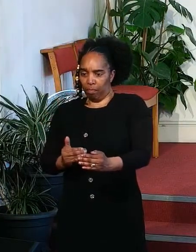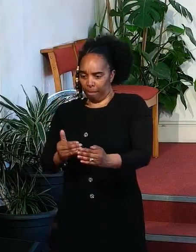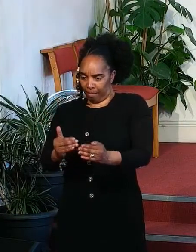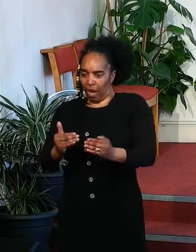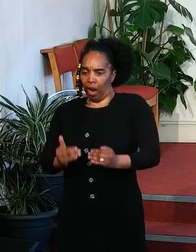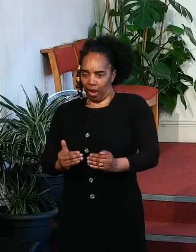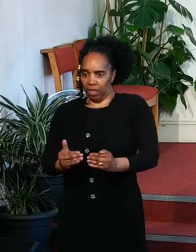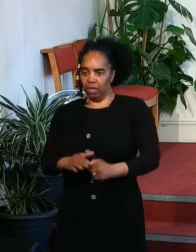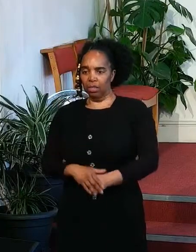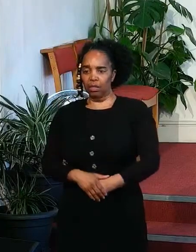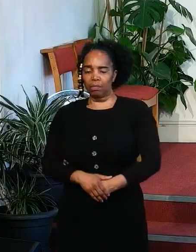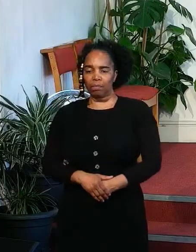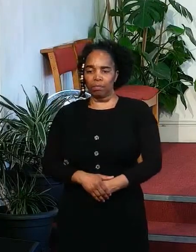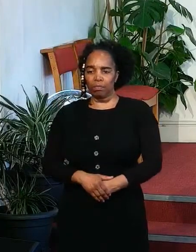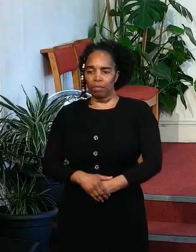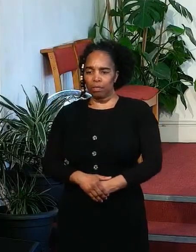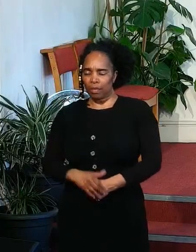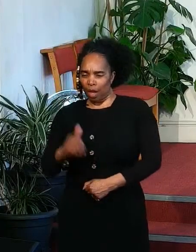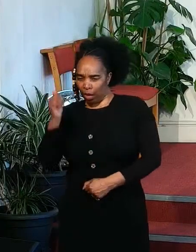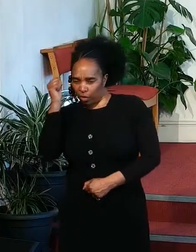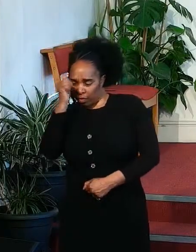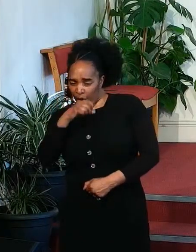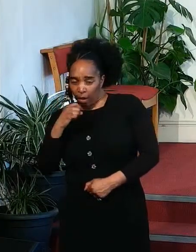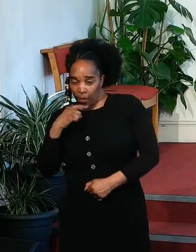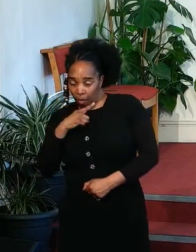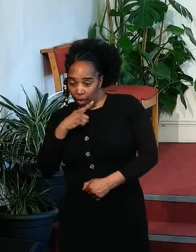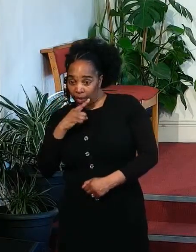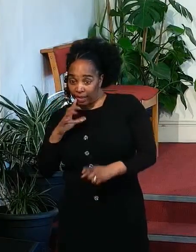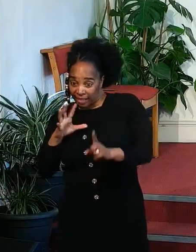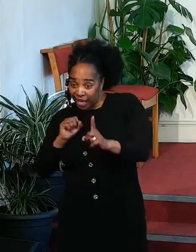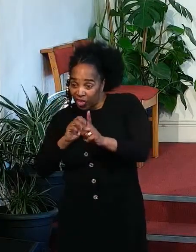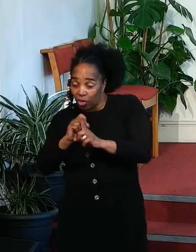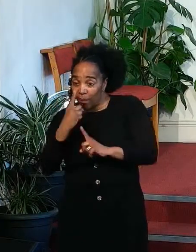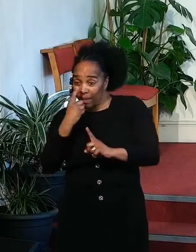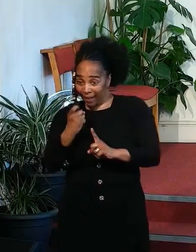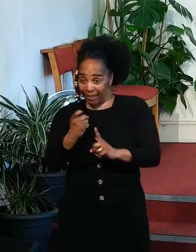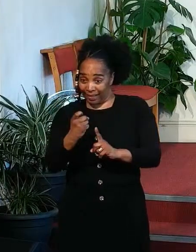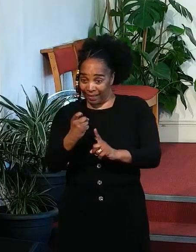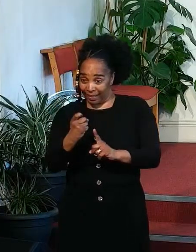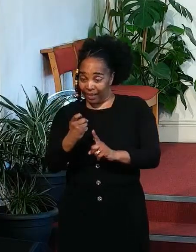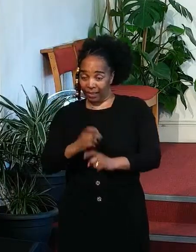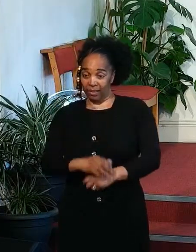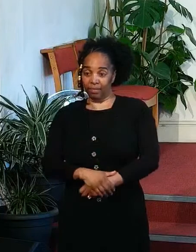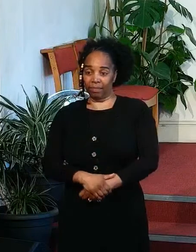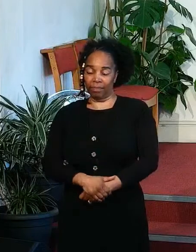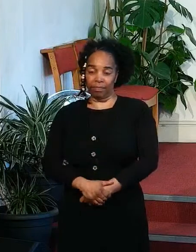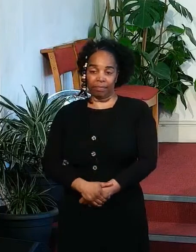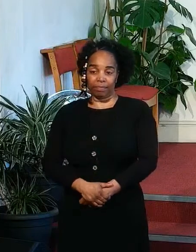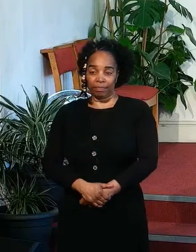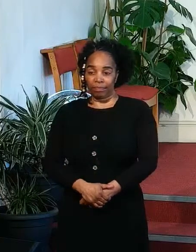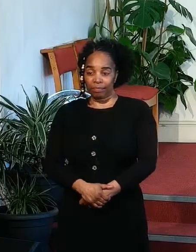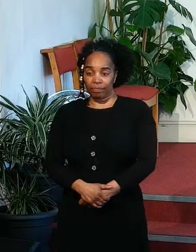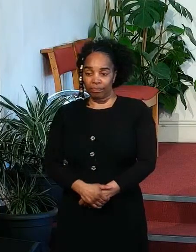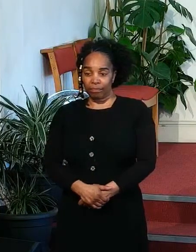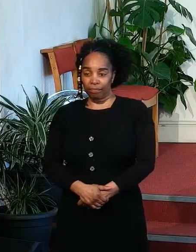the brain is very clever. It can rewire itself, and sometimes learning can be accelerated. Or you might